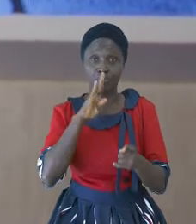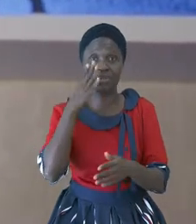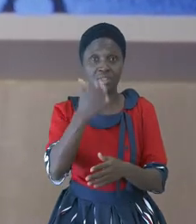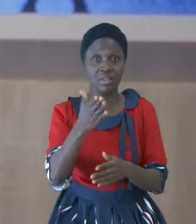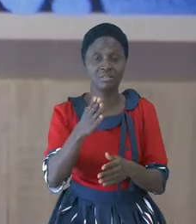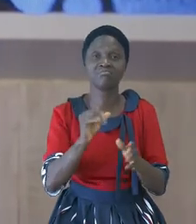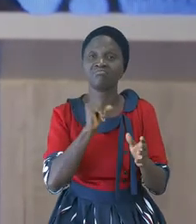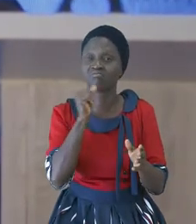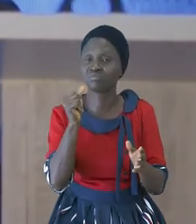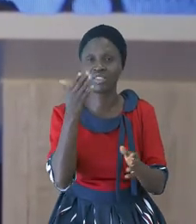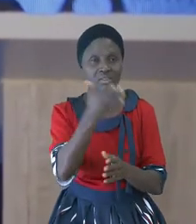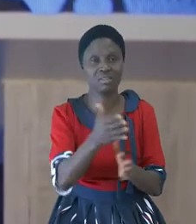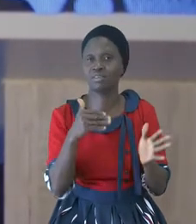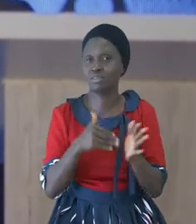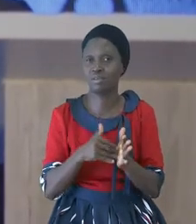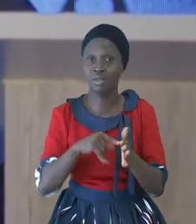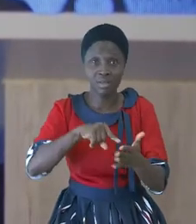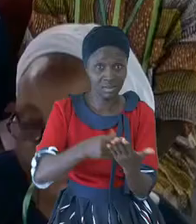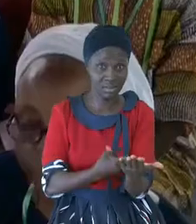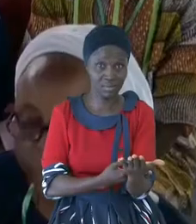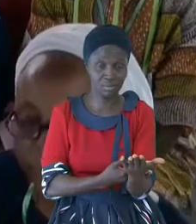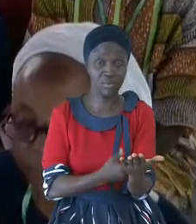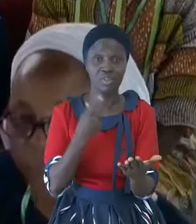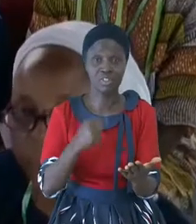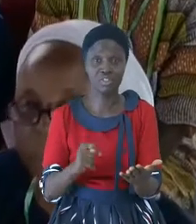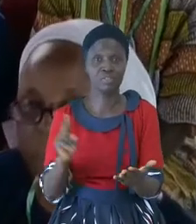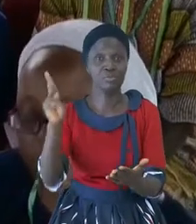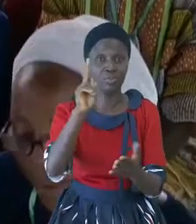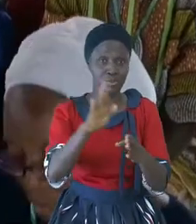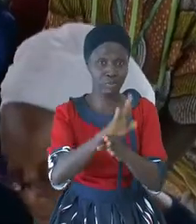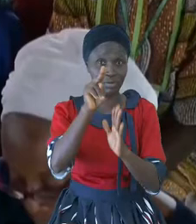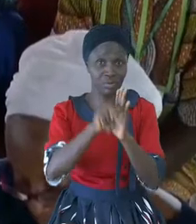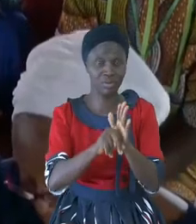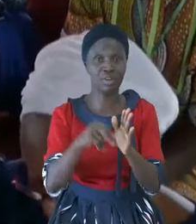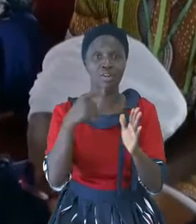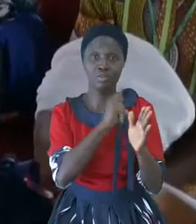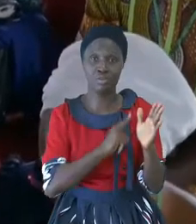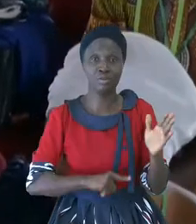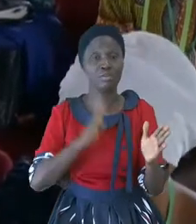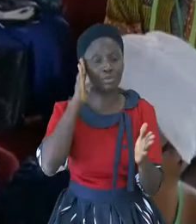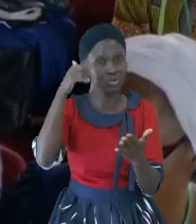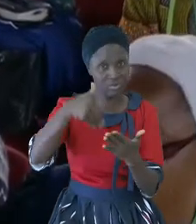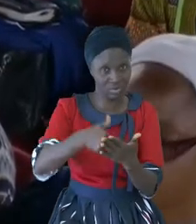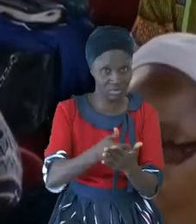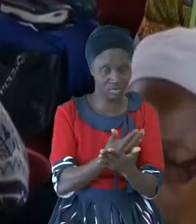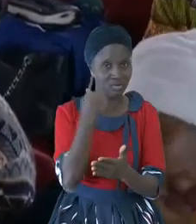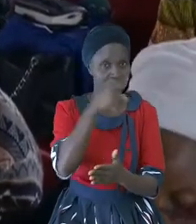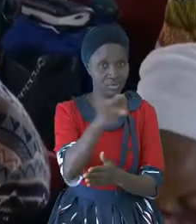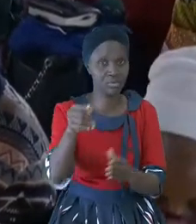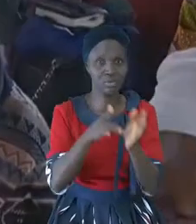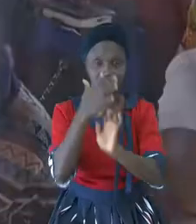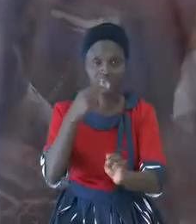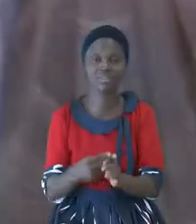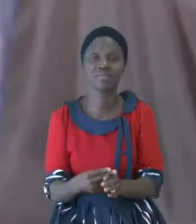your usefulness, the Lord will renew in Jesus' name. And the Lord is my shepherd, I will